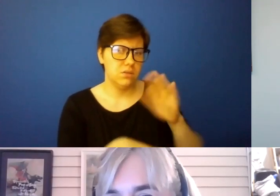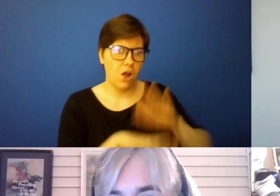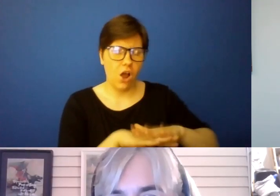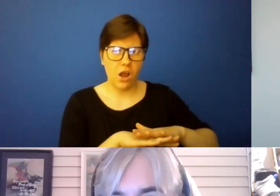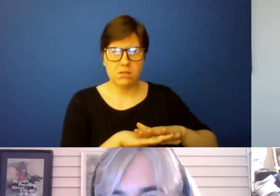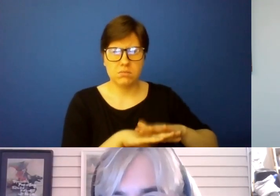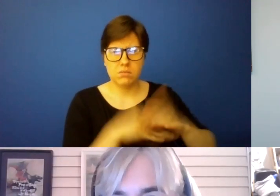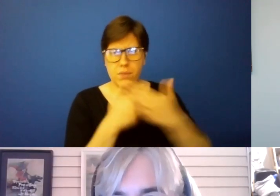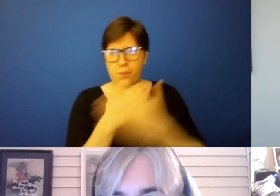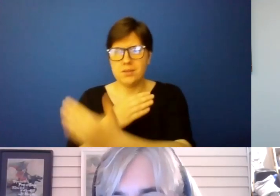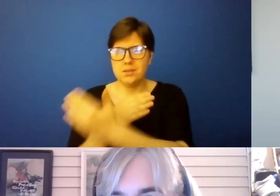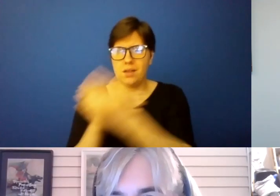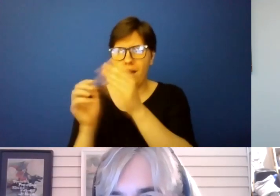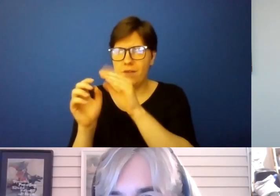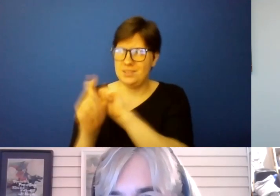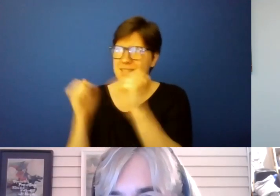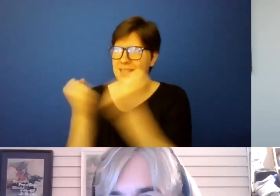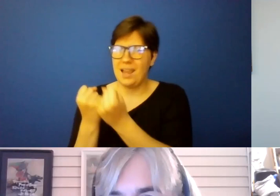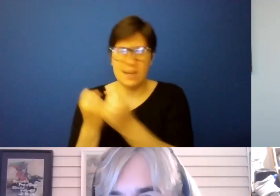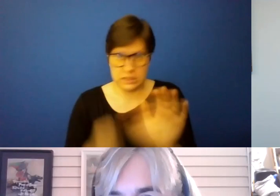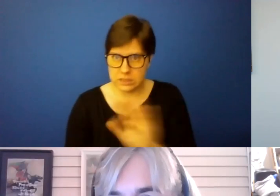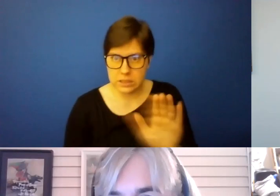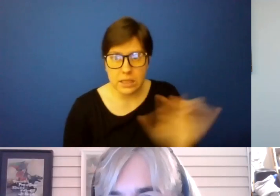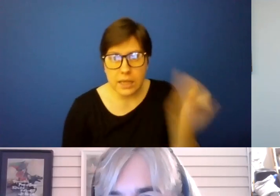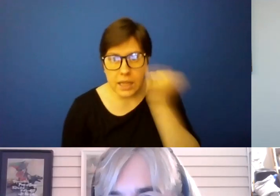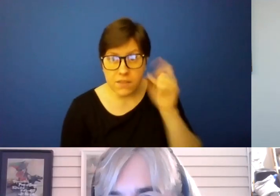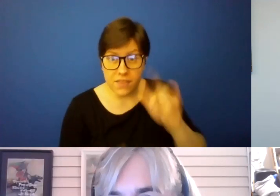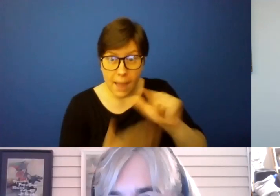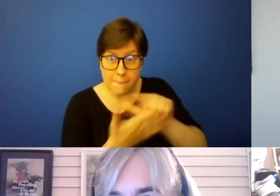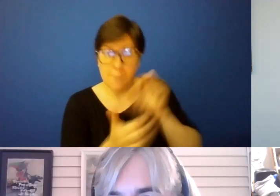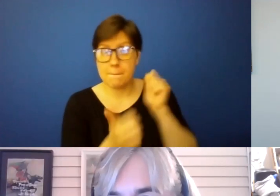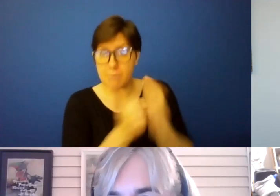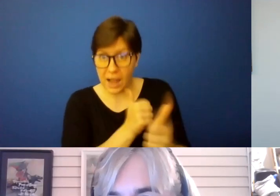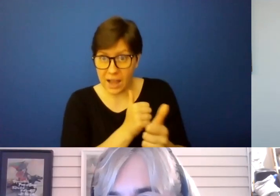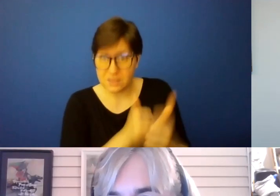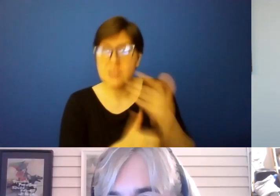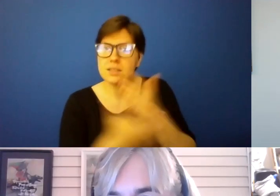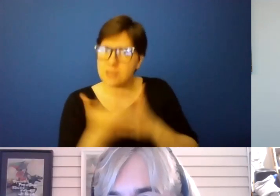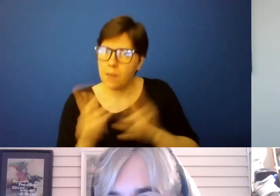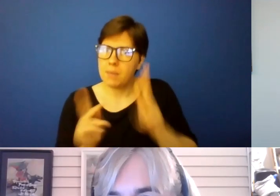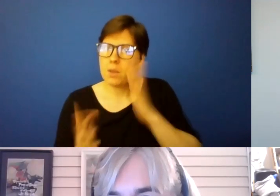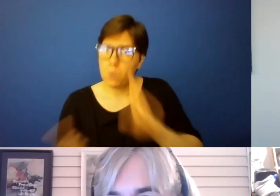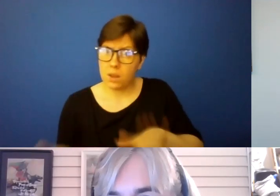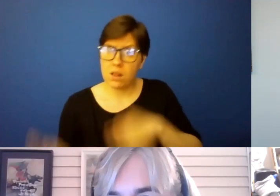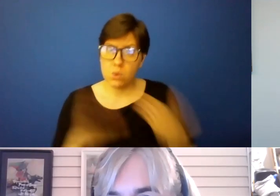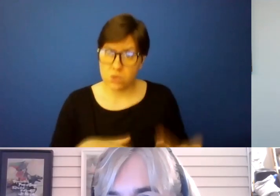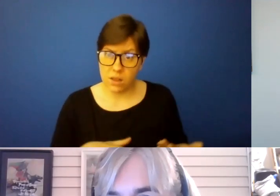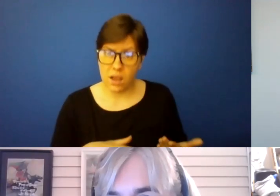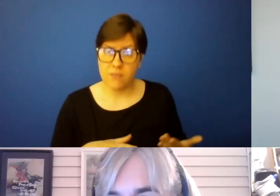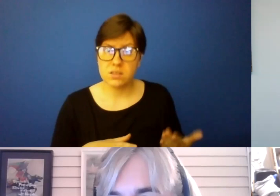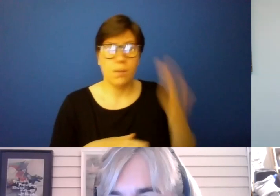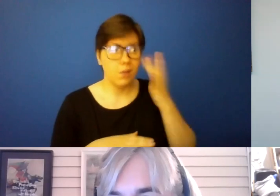on the rest of society. If these bills get passed, some people will lose their lives through insurance